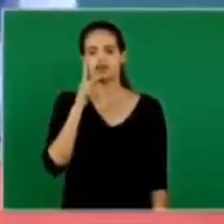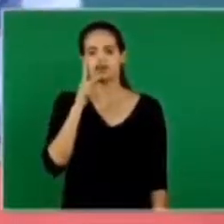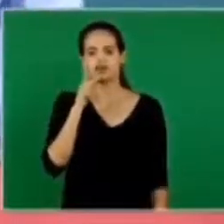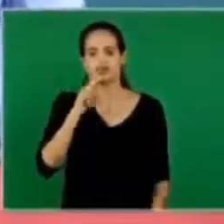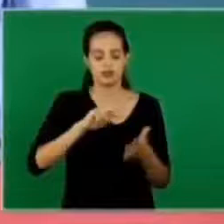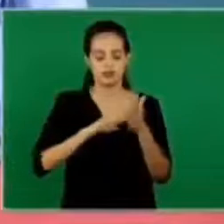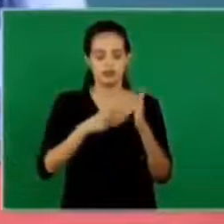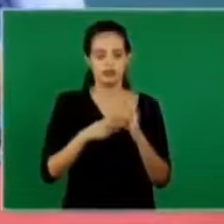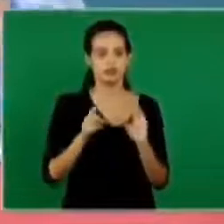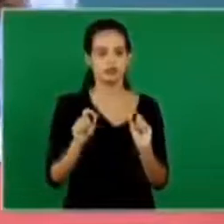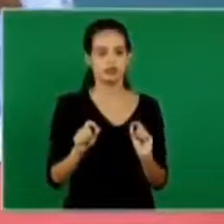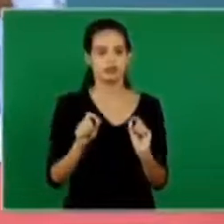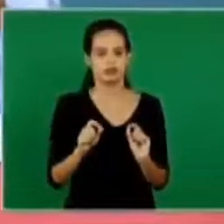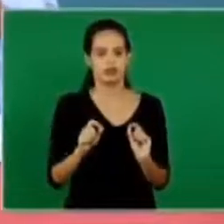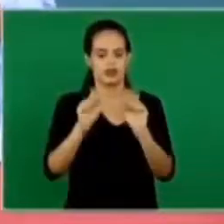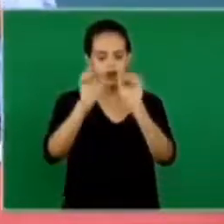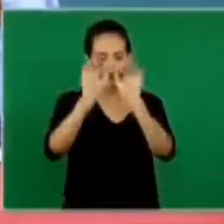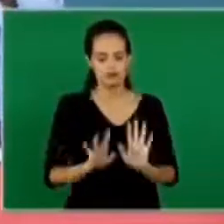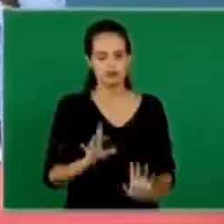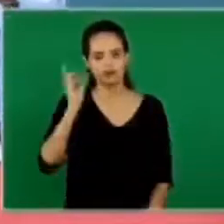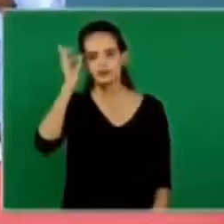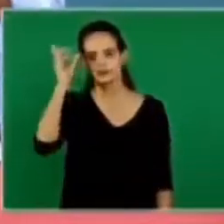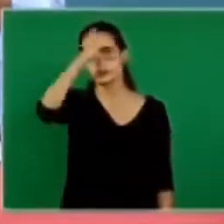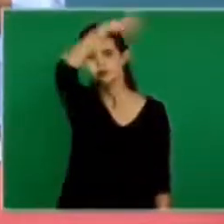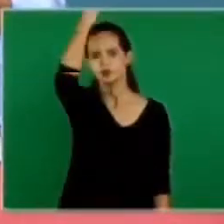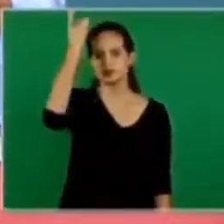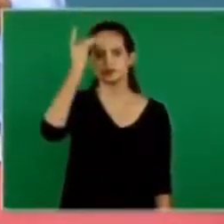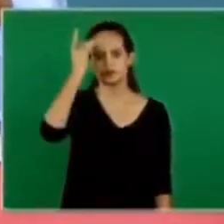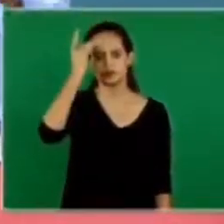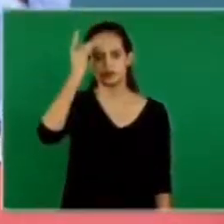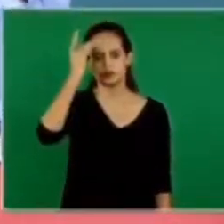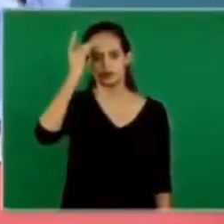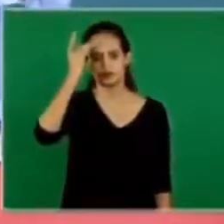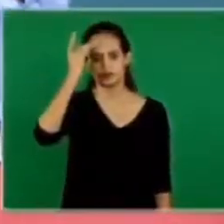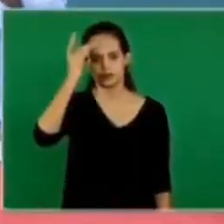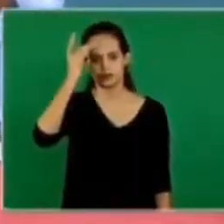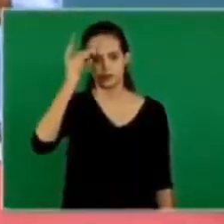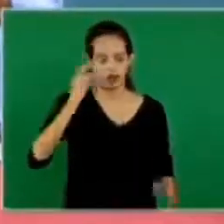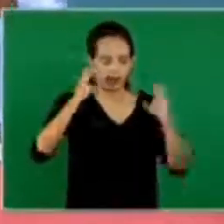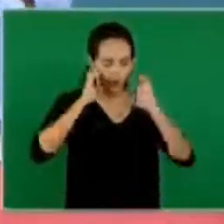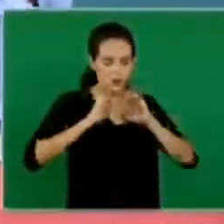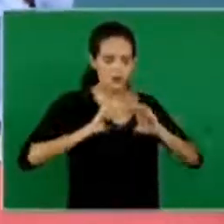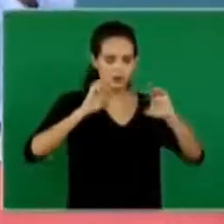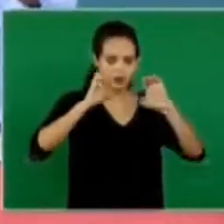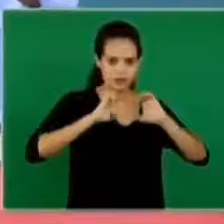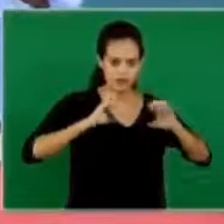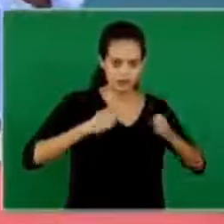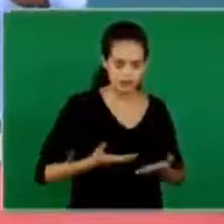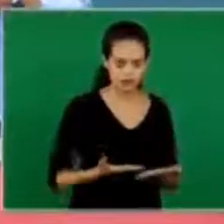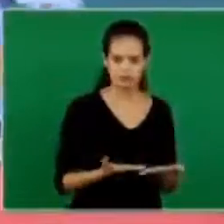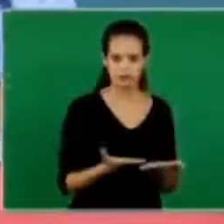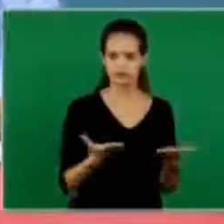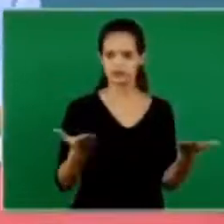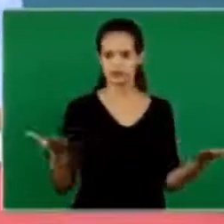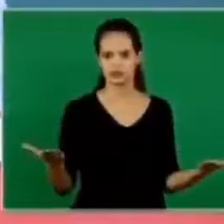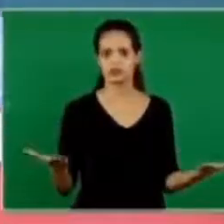so then they mixed honey with the wine, and the wine speaks of the blessing of the Spirit. This is the gospel that they're offering